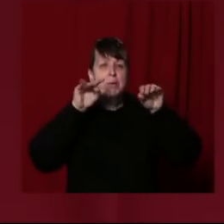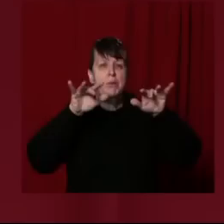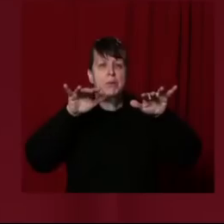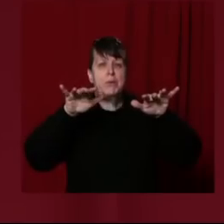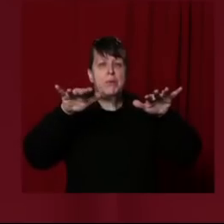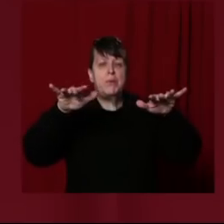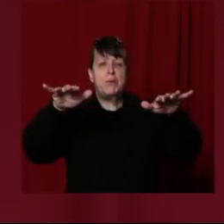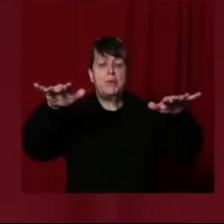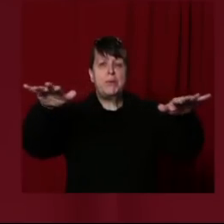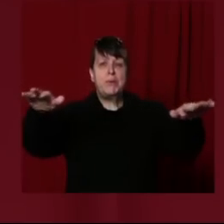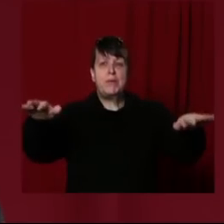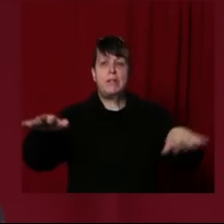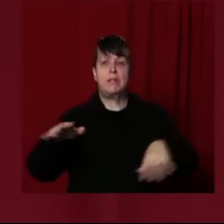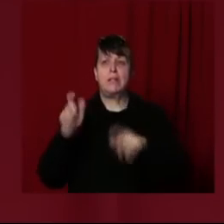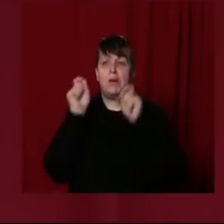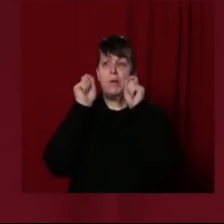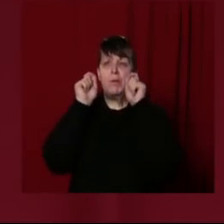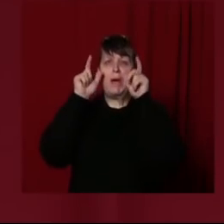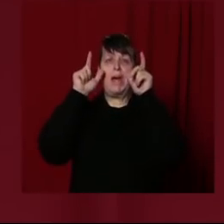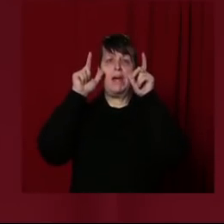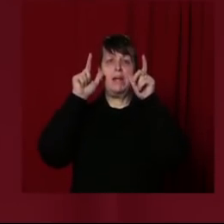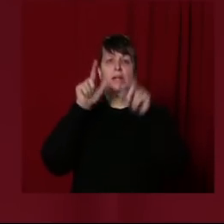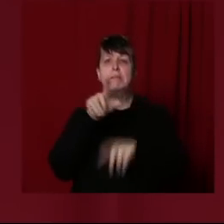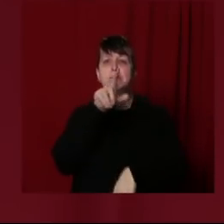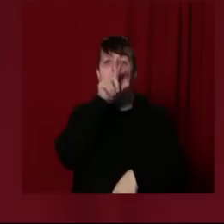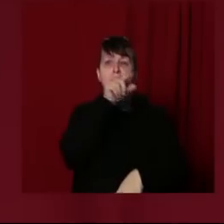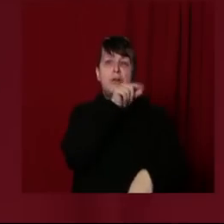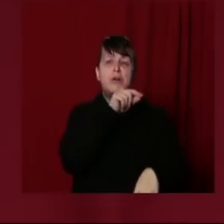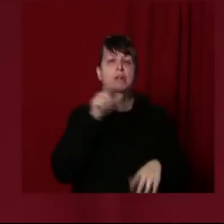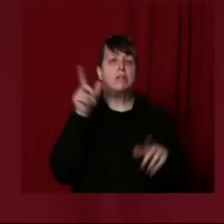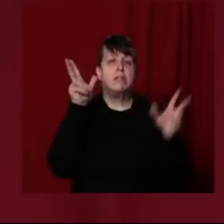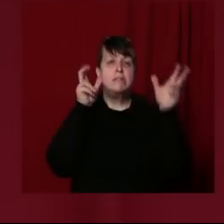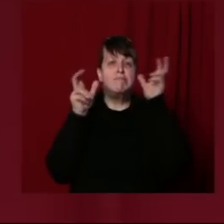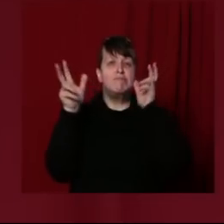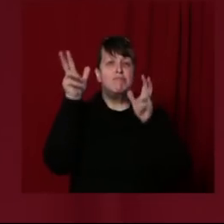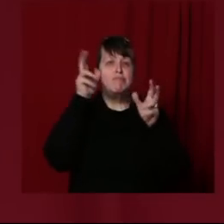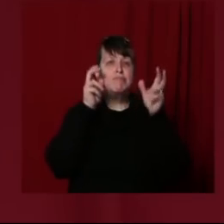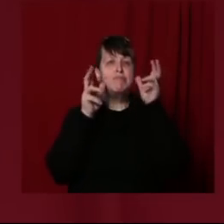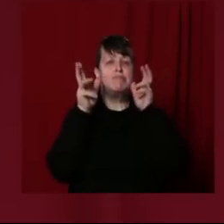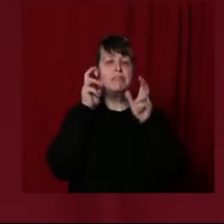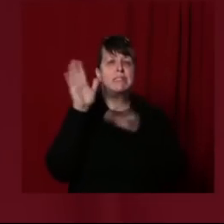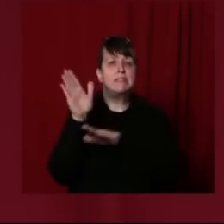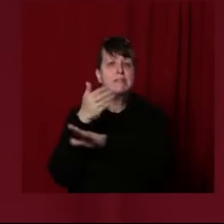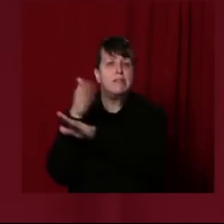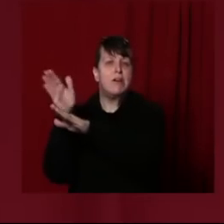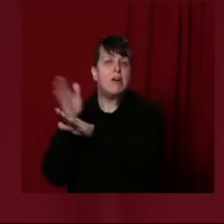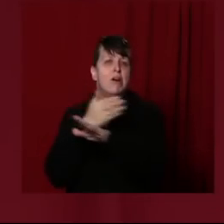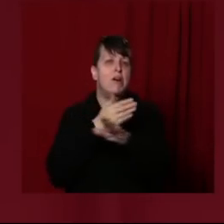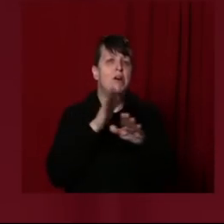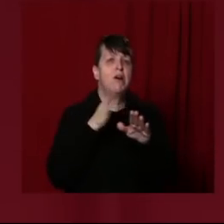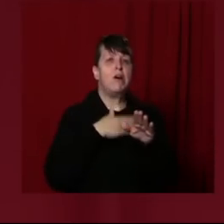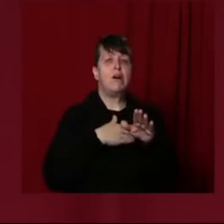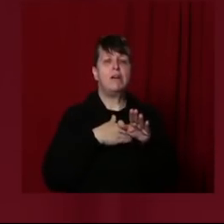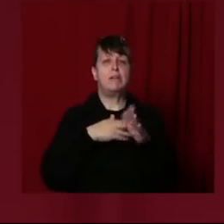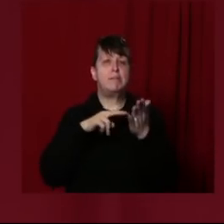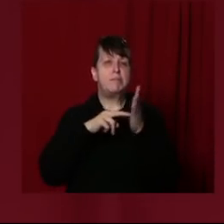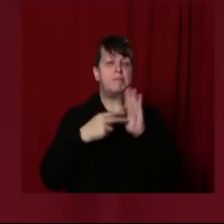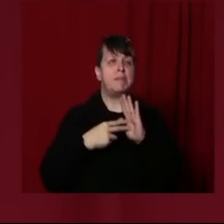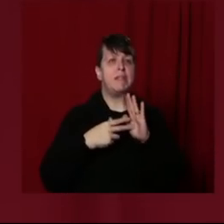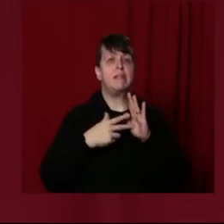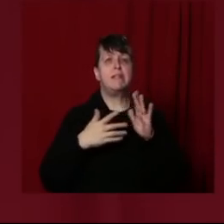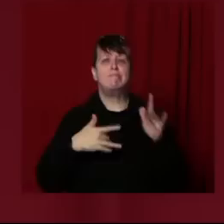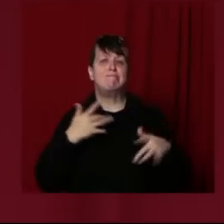rays of an awakening. Birds chirp their cacophony of melodies, signaling the delightful